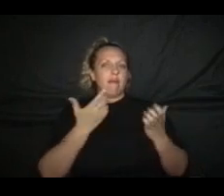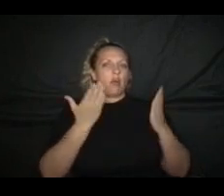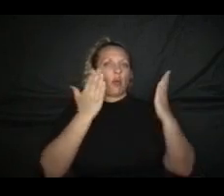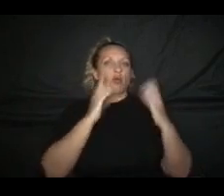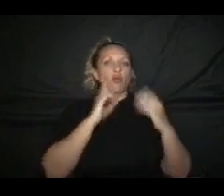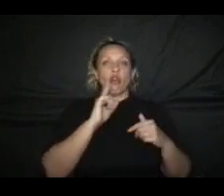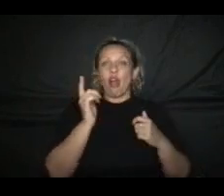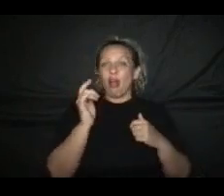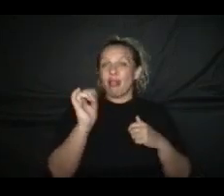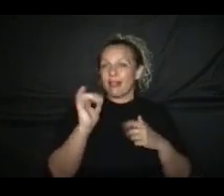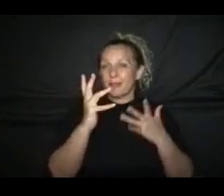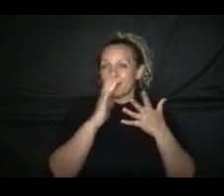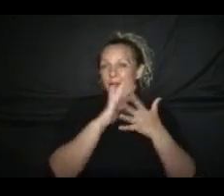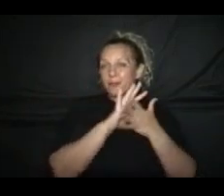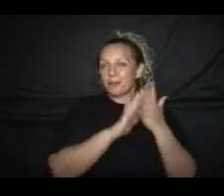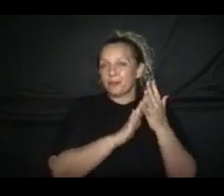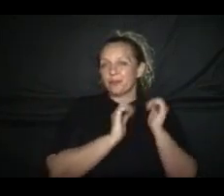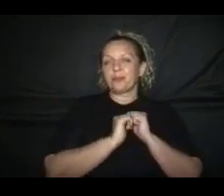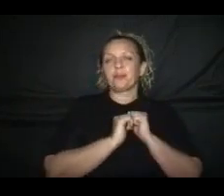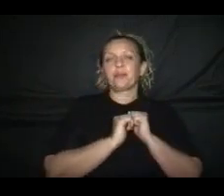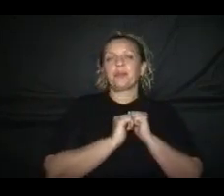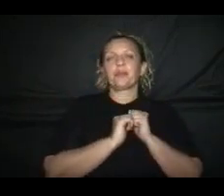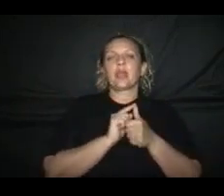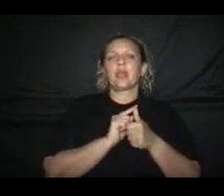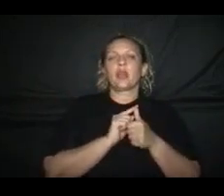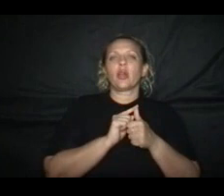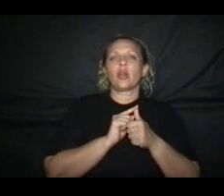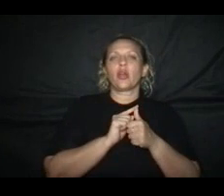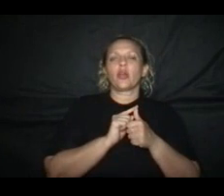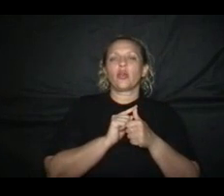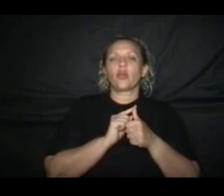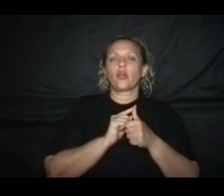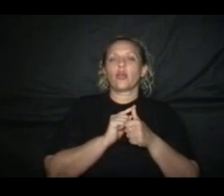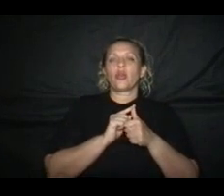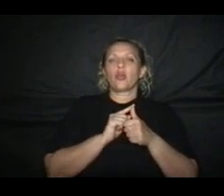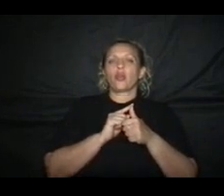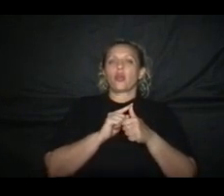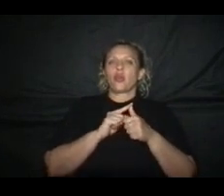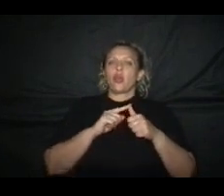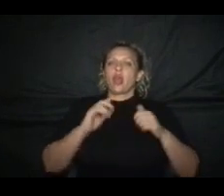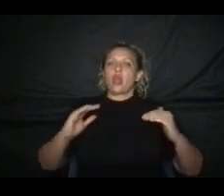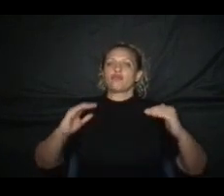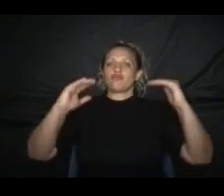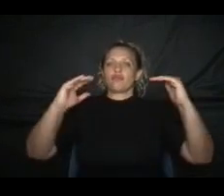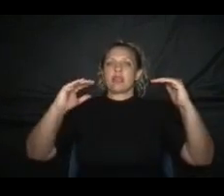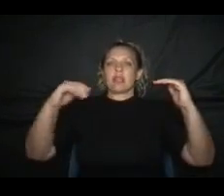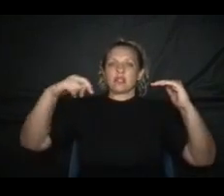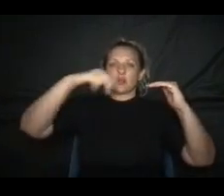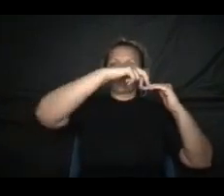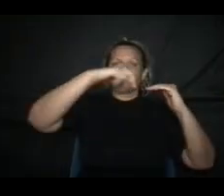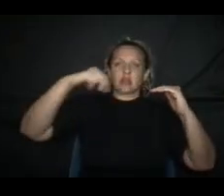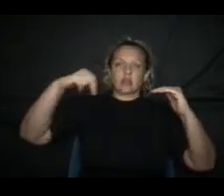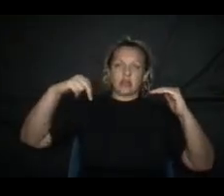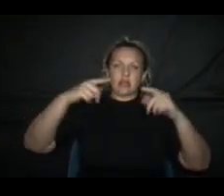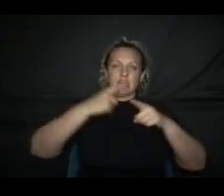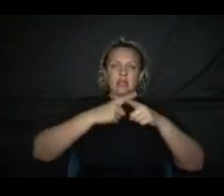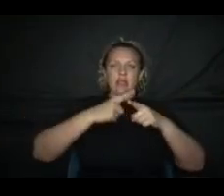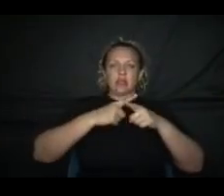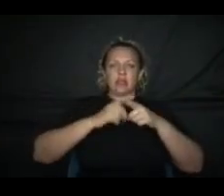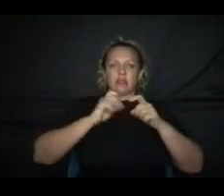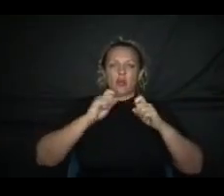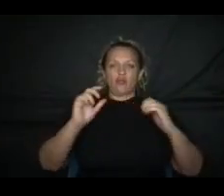like raised intersections, raised crosswalks, roundabouts that are all